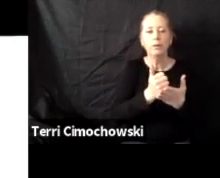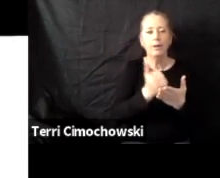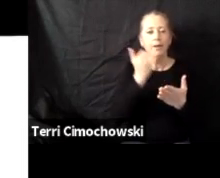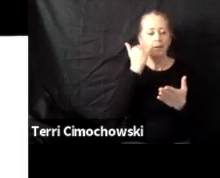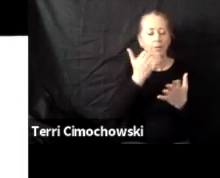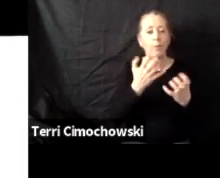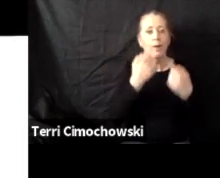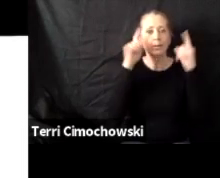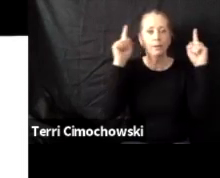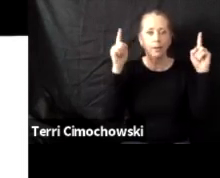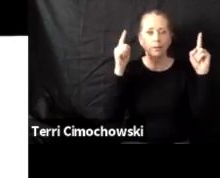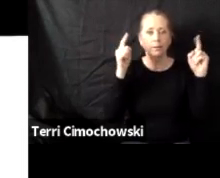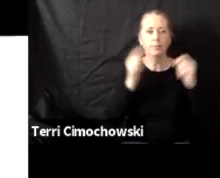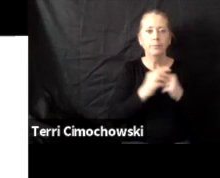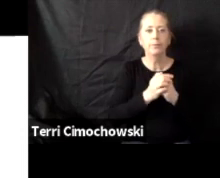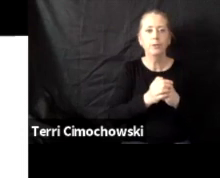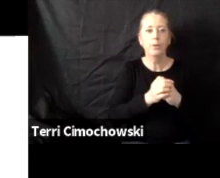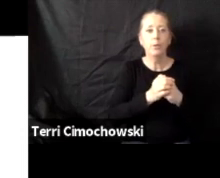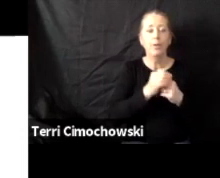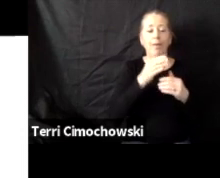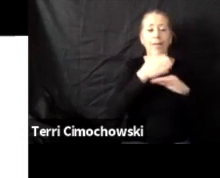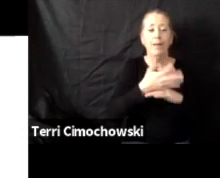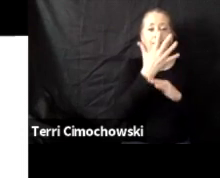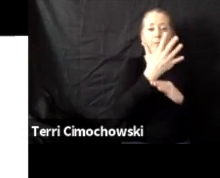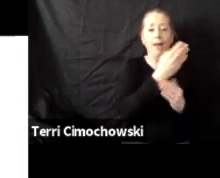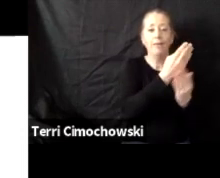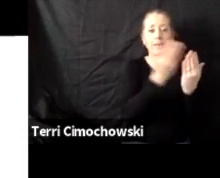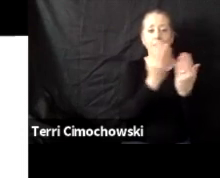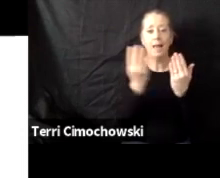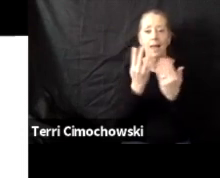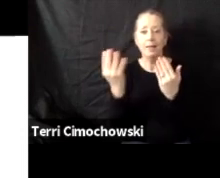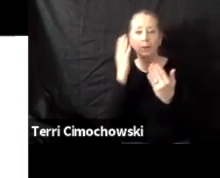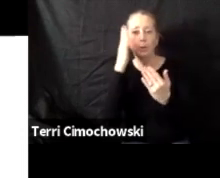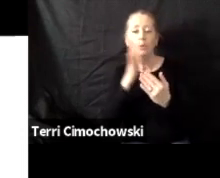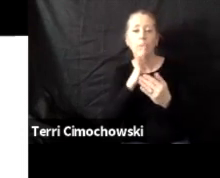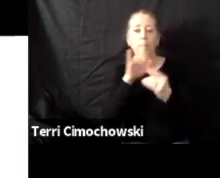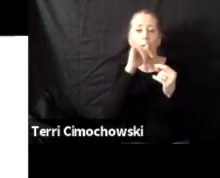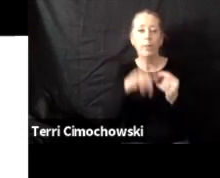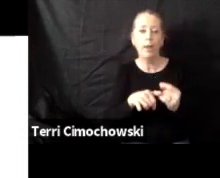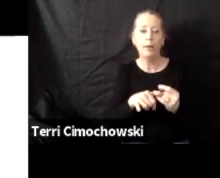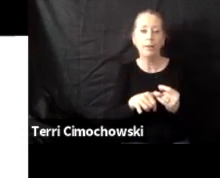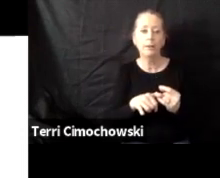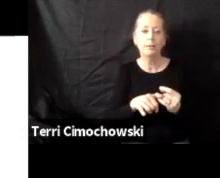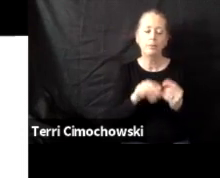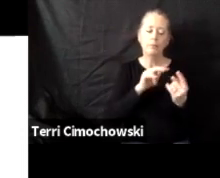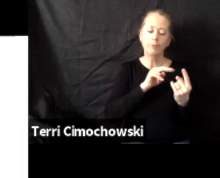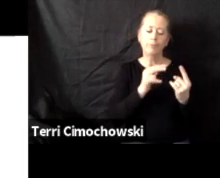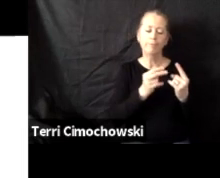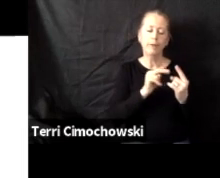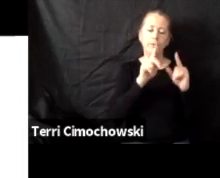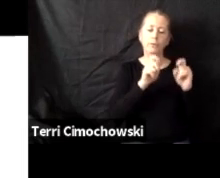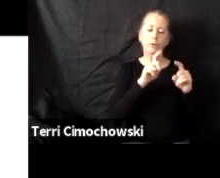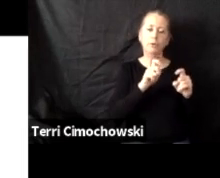online learning environment. So these next 5 slides are going to talk through that and give you some reflective questions to help you as